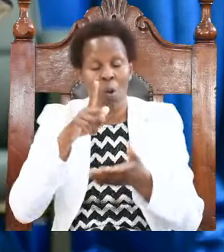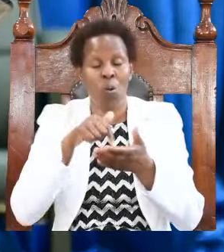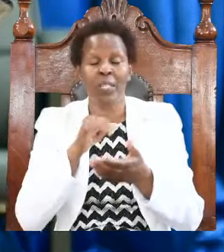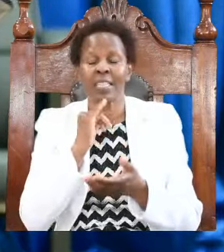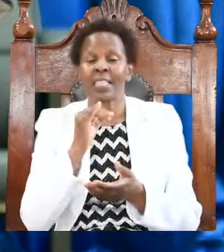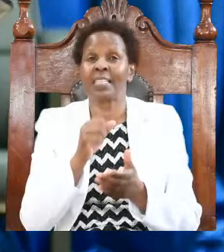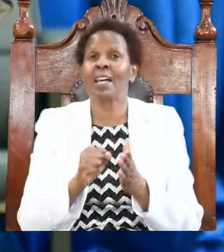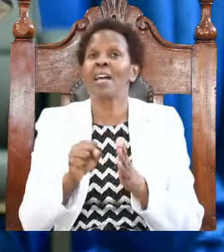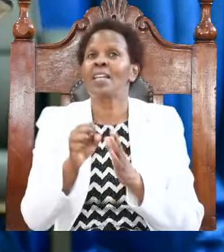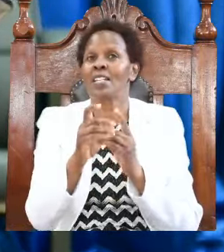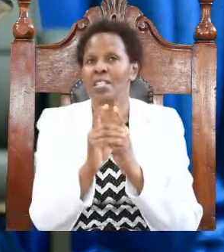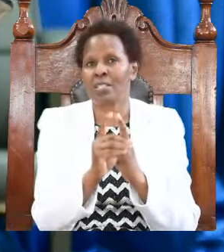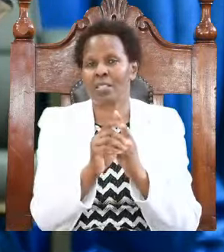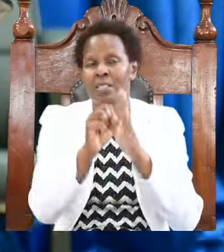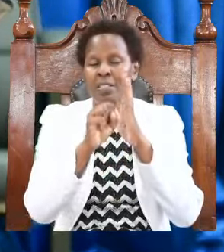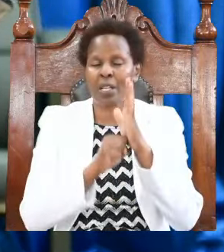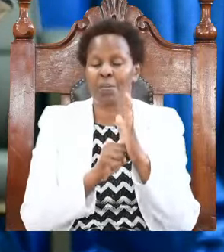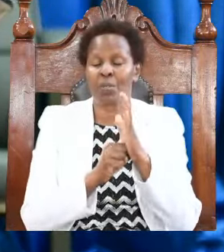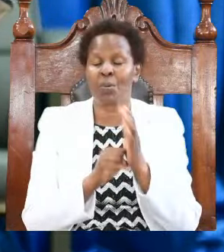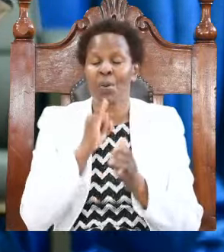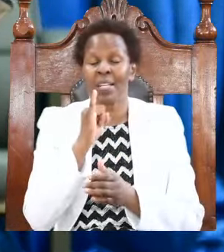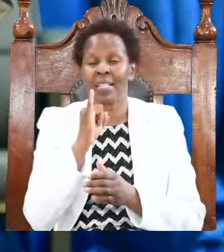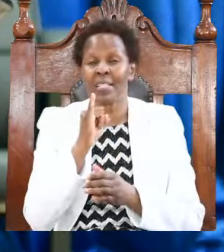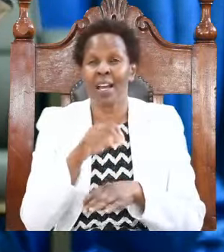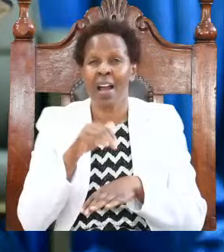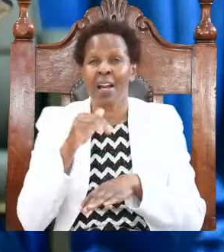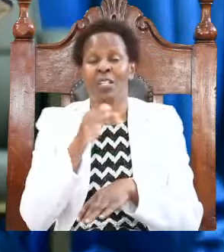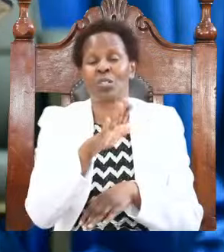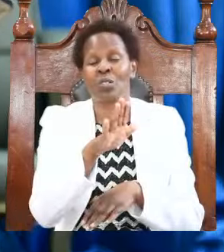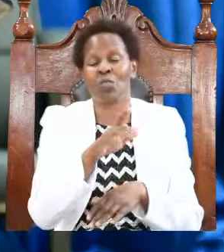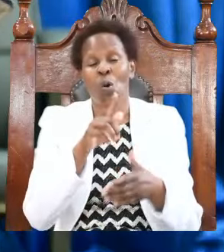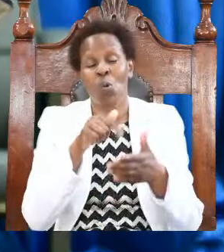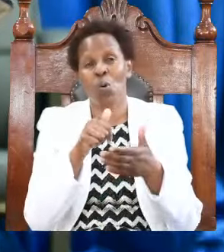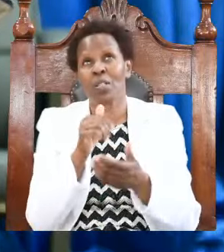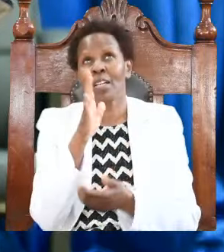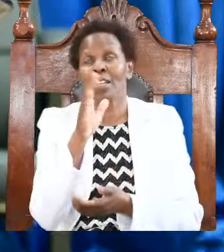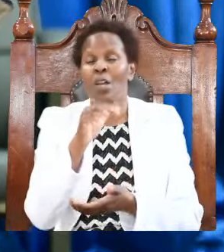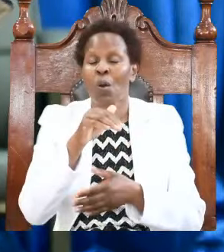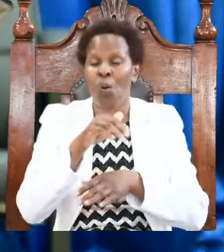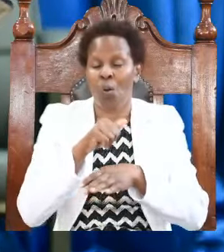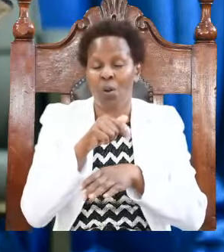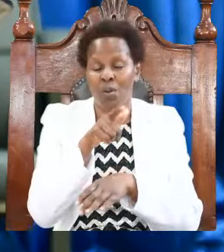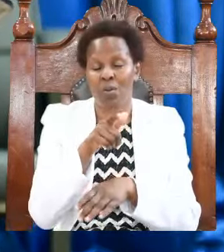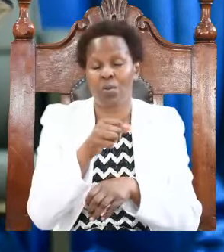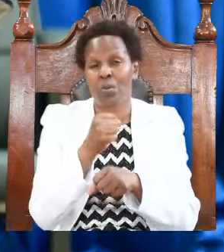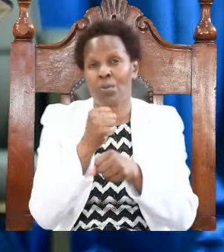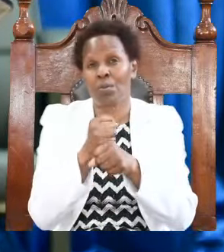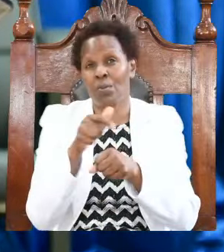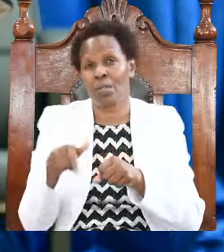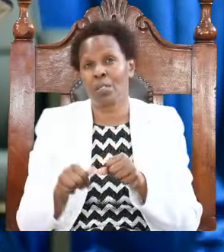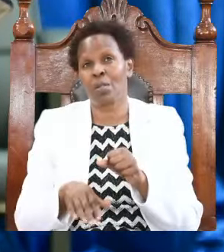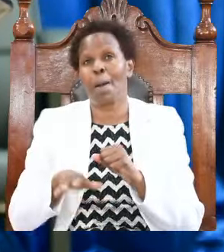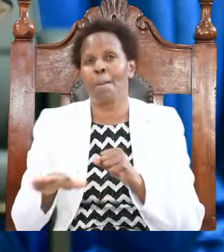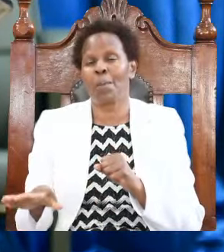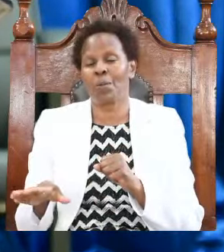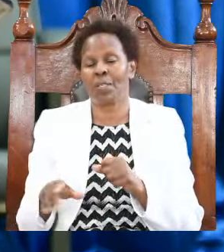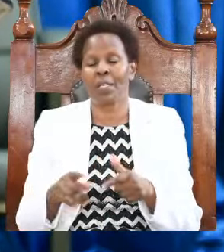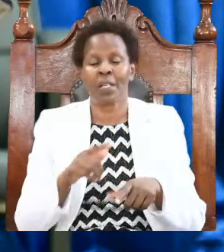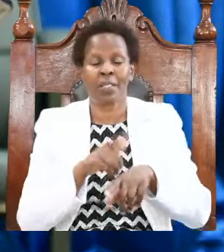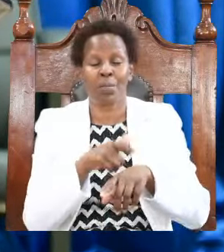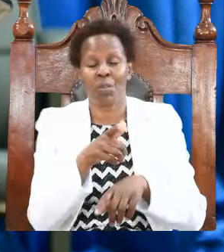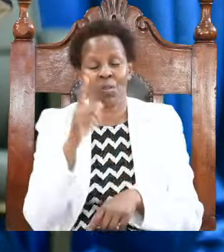ask ourselves, what is the Lord calling us to do this morning? And when you think about